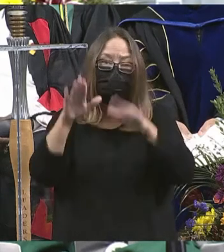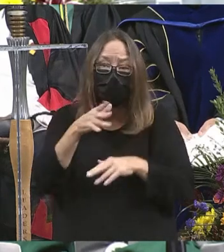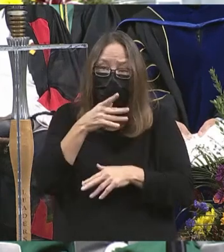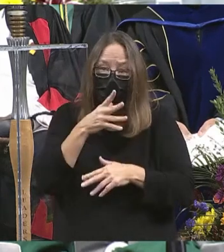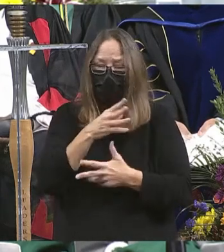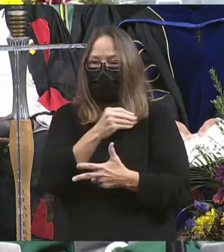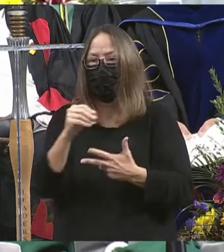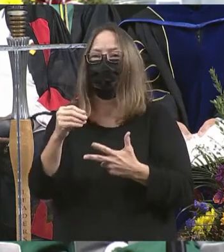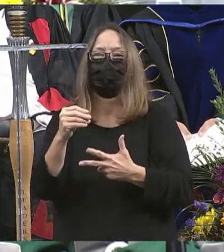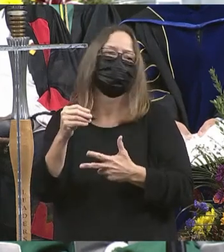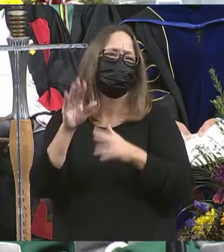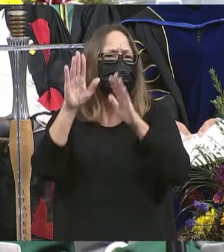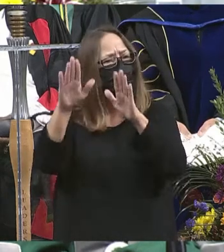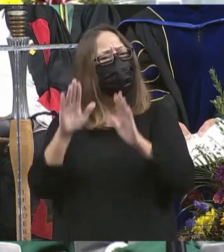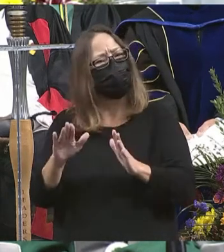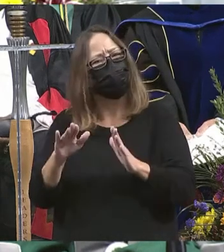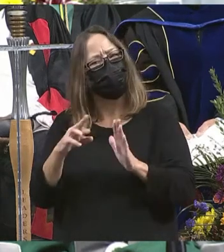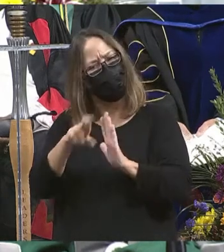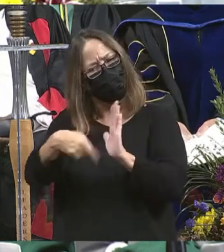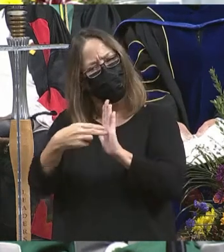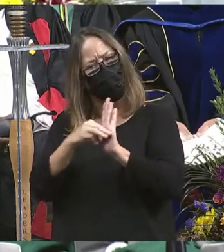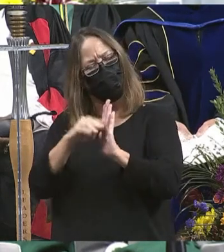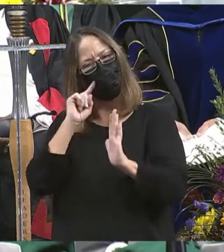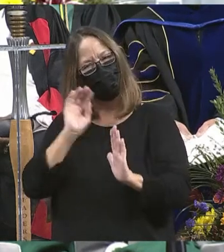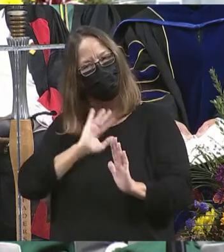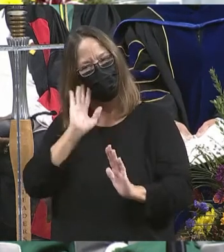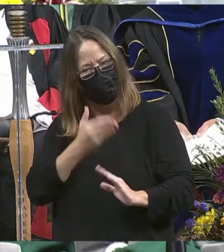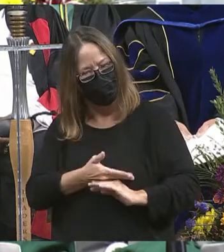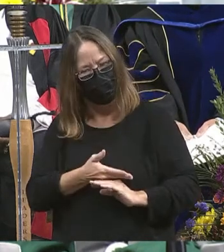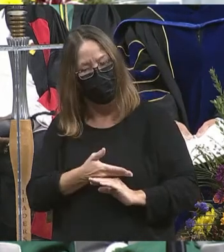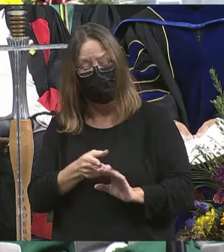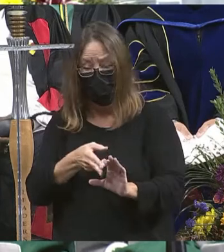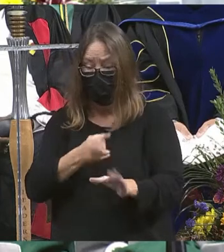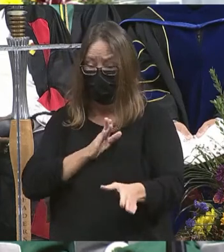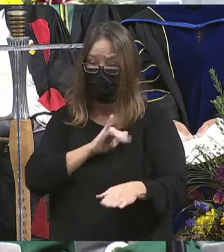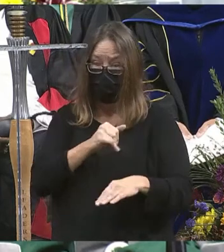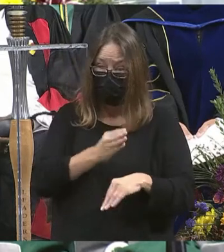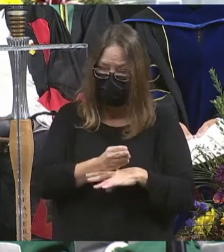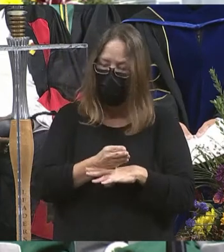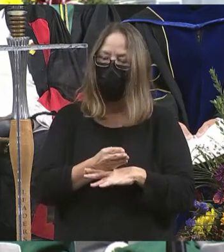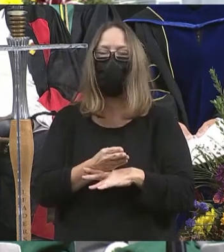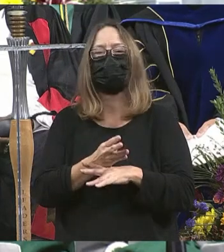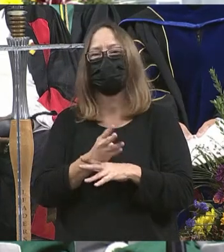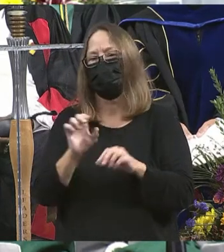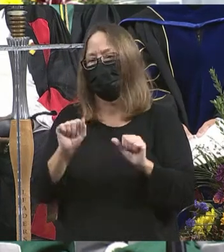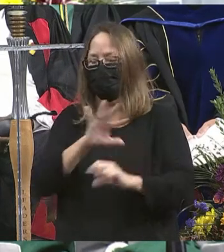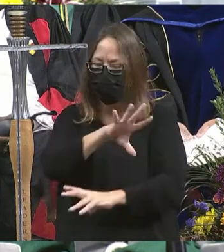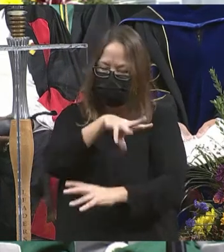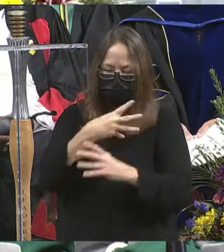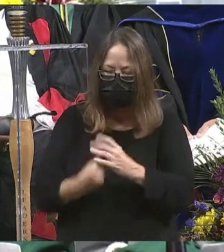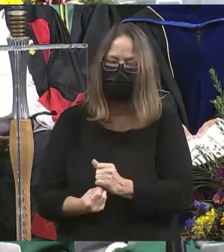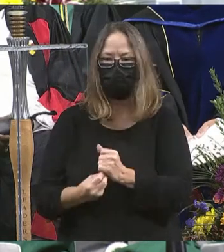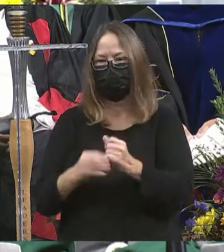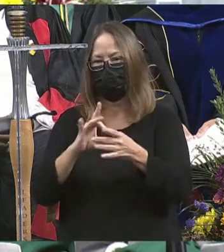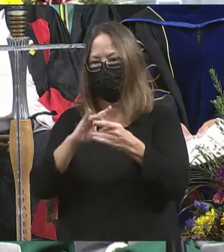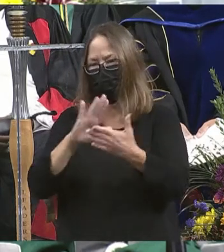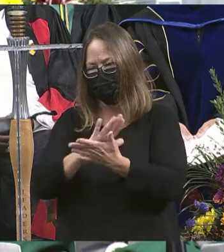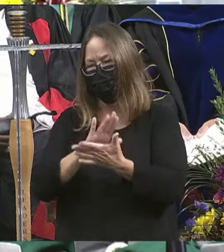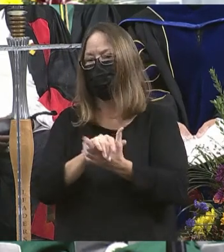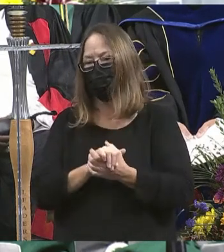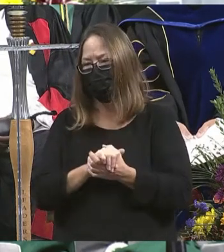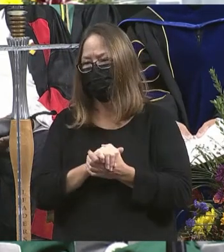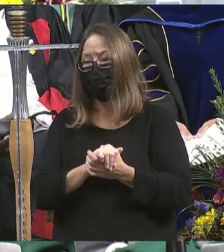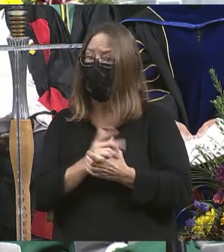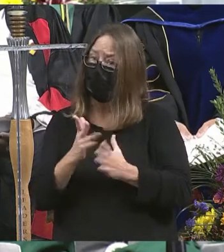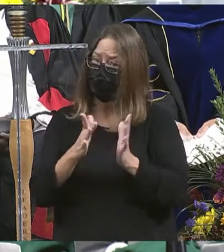and a great role model to my daughter. Quitting my job allowed me to fully immerse myself in school. I was actually able to